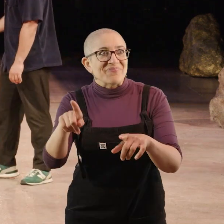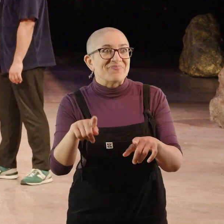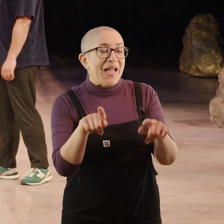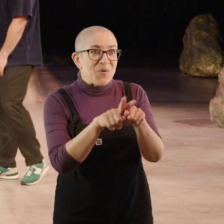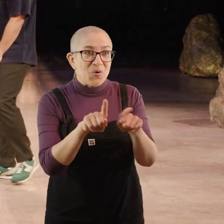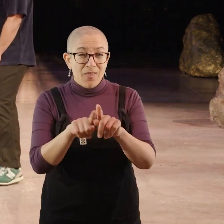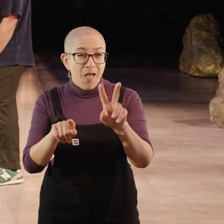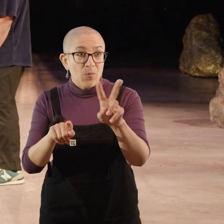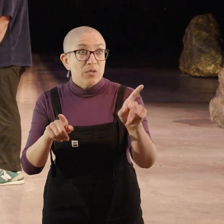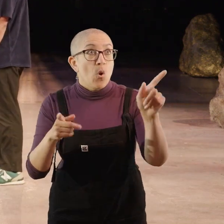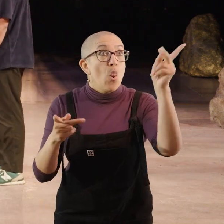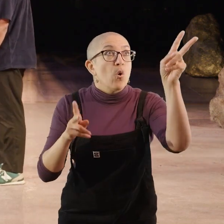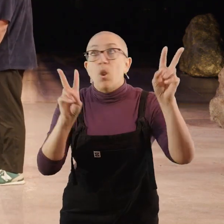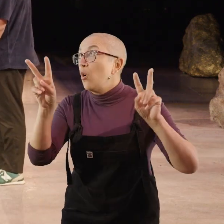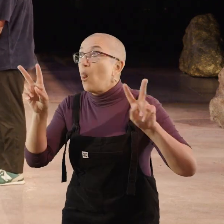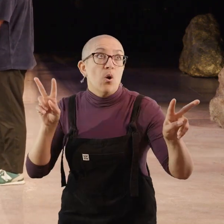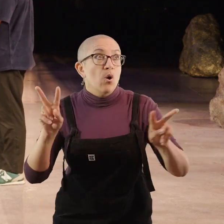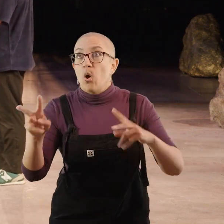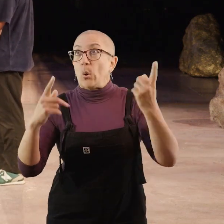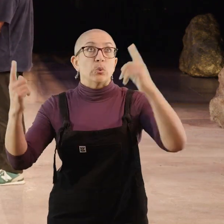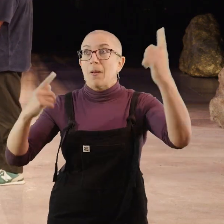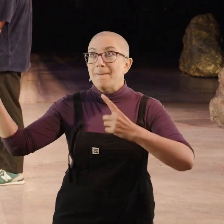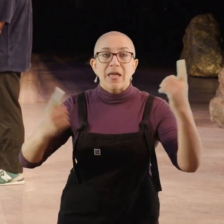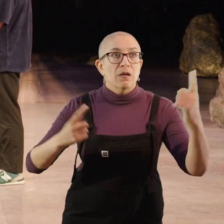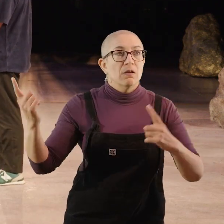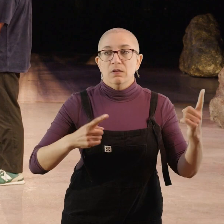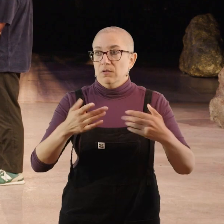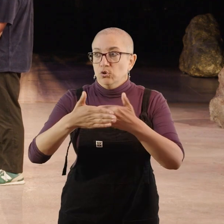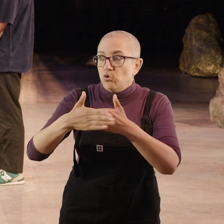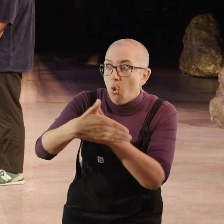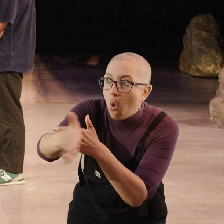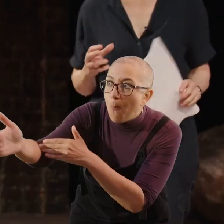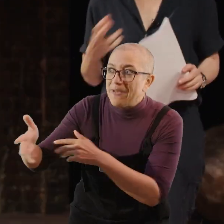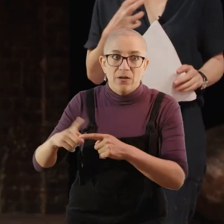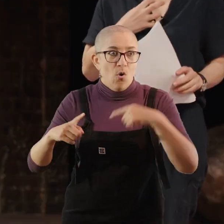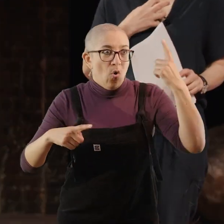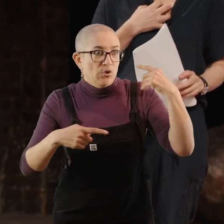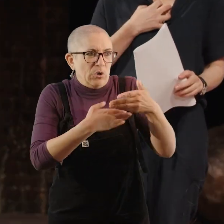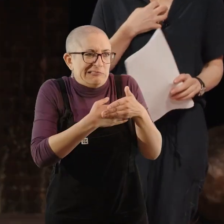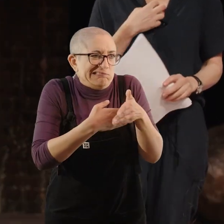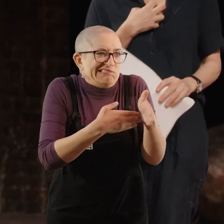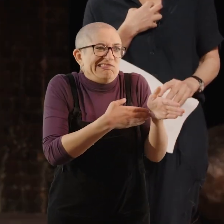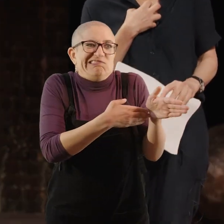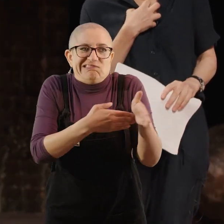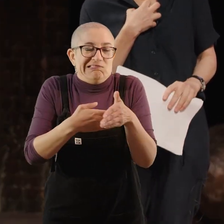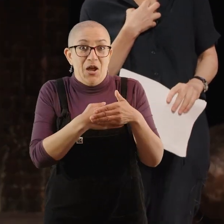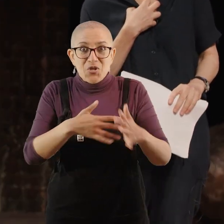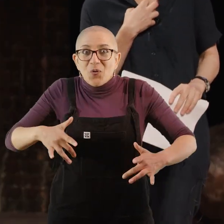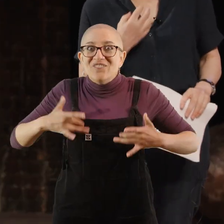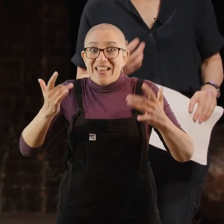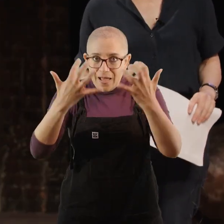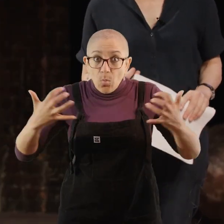either of you look to see who might be coming, or is there a door opening or a creak or anything, we just feel it in the audience.